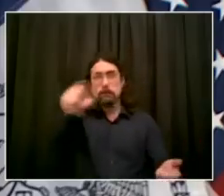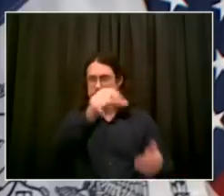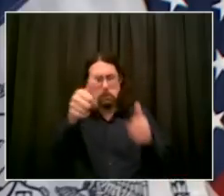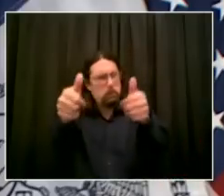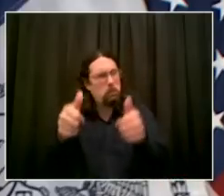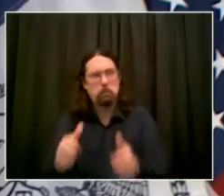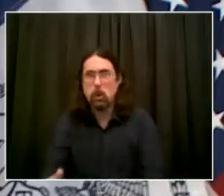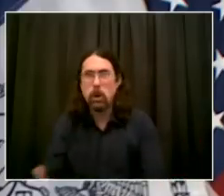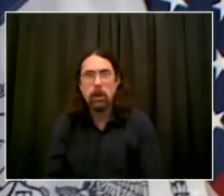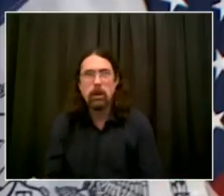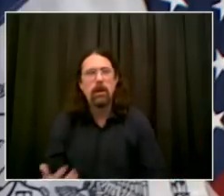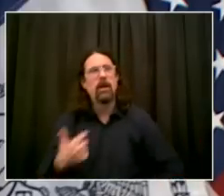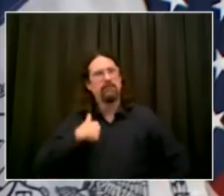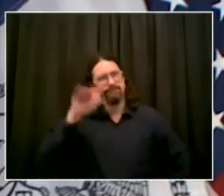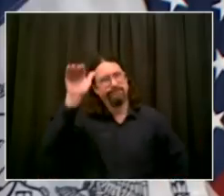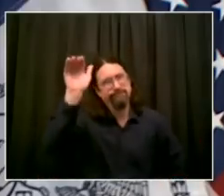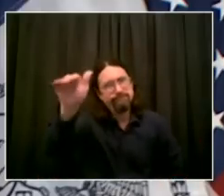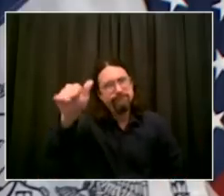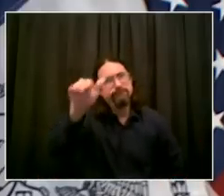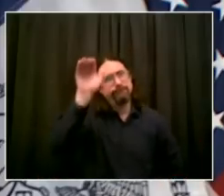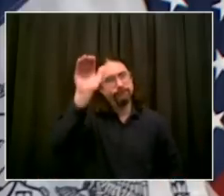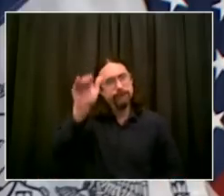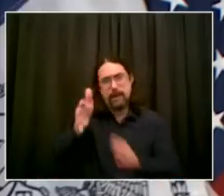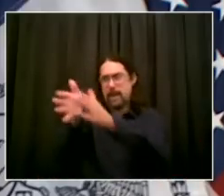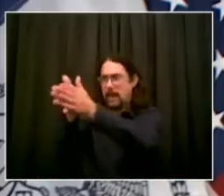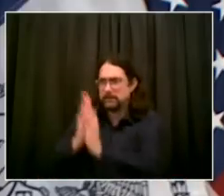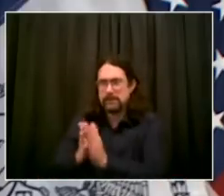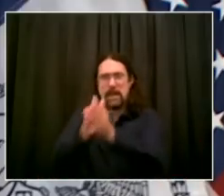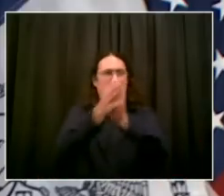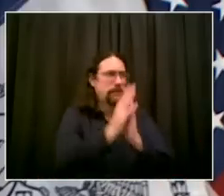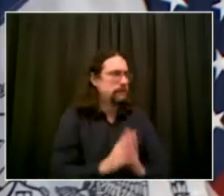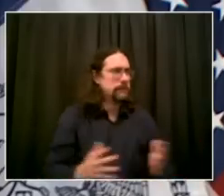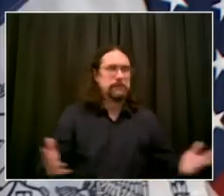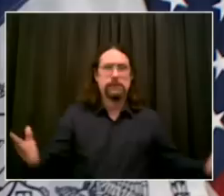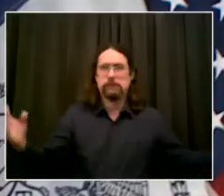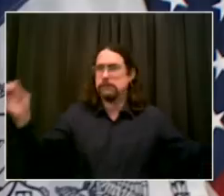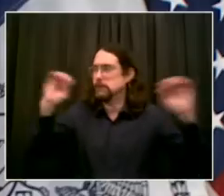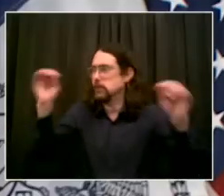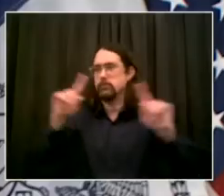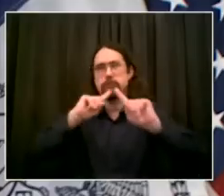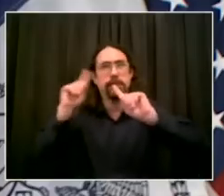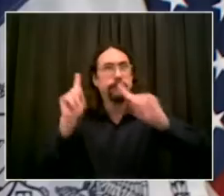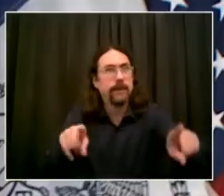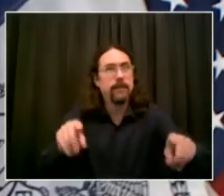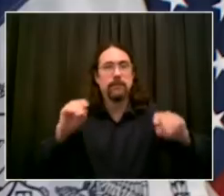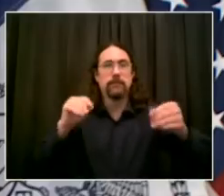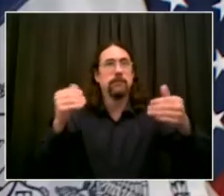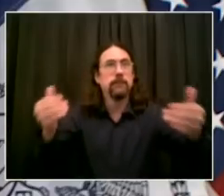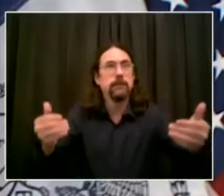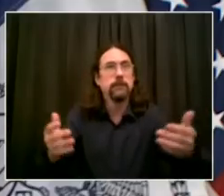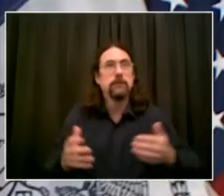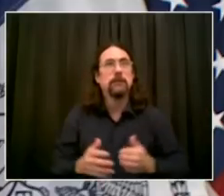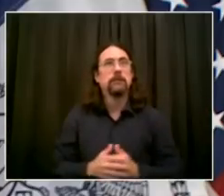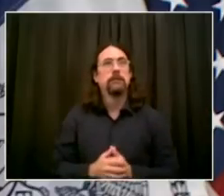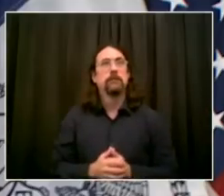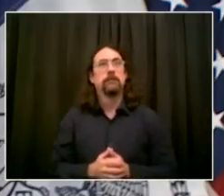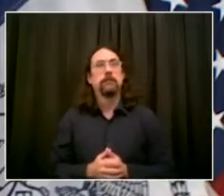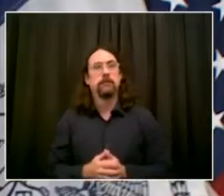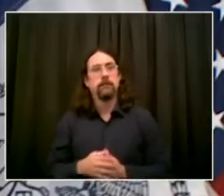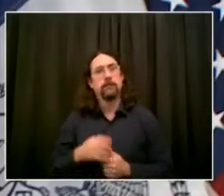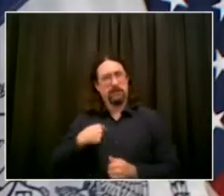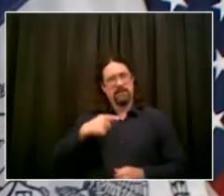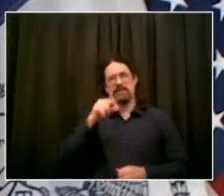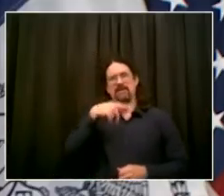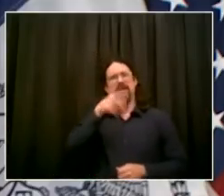Dr. Choksi. Henry, look, again, we put out data constantly to the people of this city, and I want to thank our healthcare team.